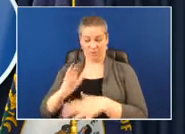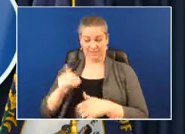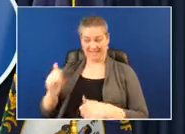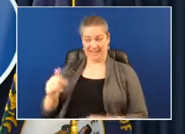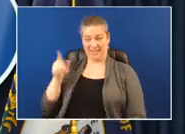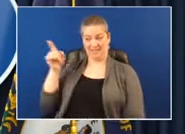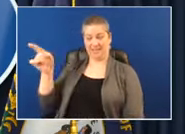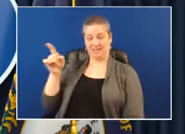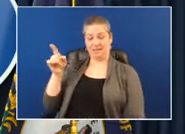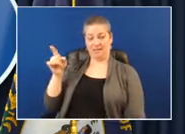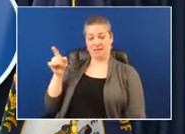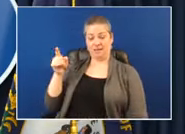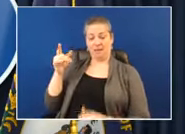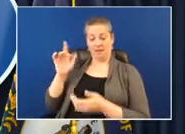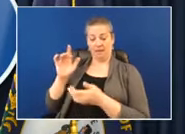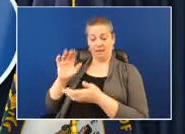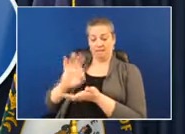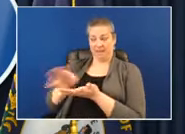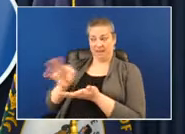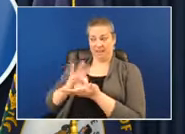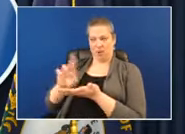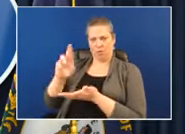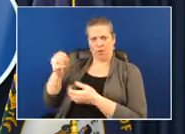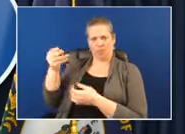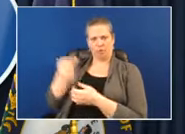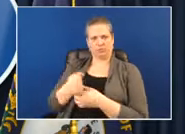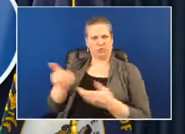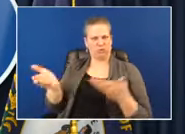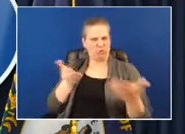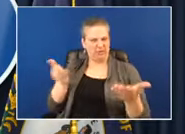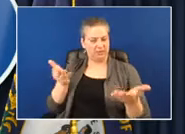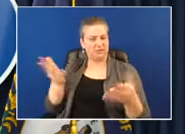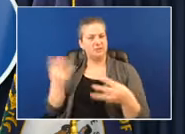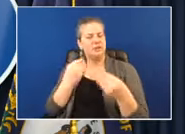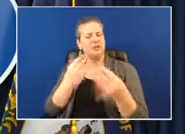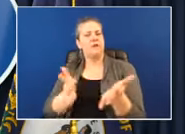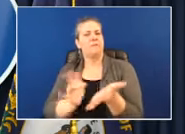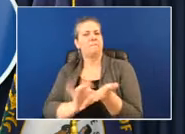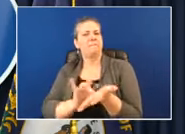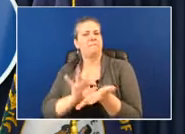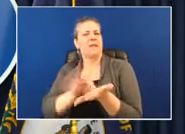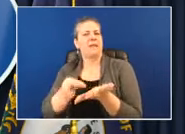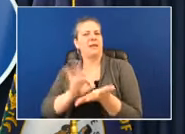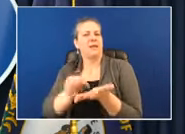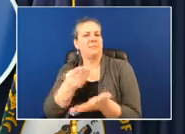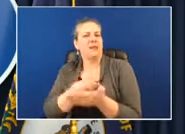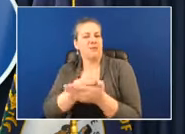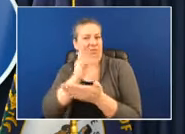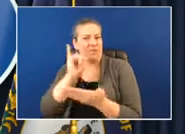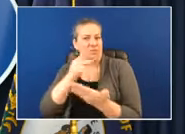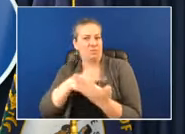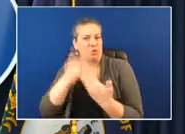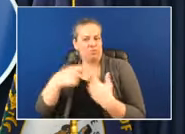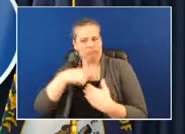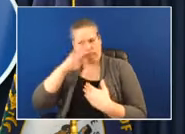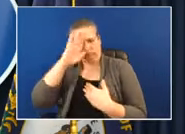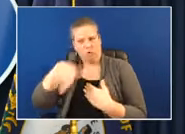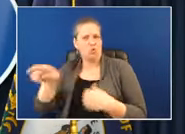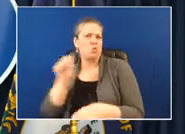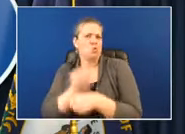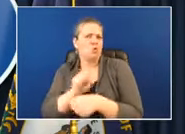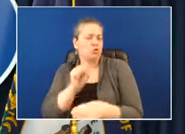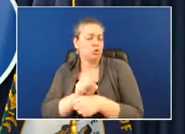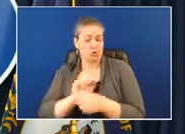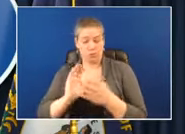service, and it really targets those Medicaid dollars on a program that we know works. Community health